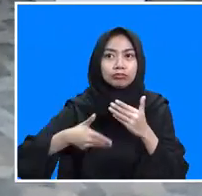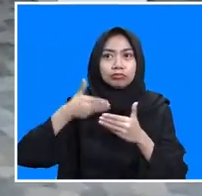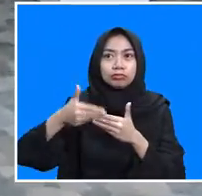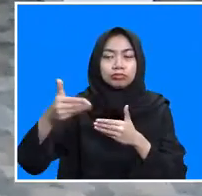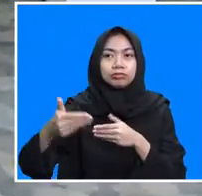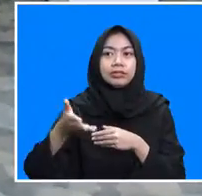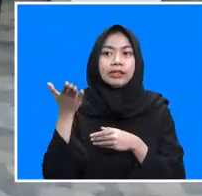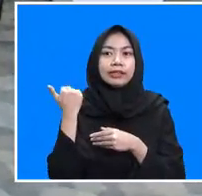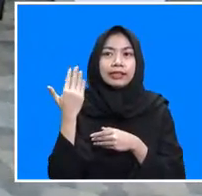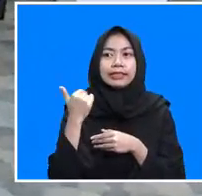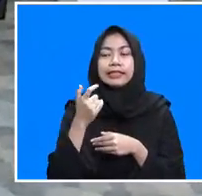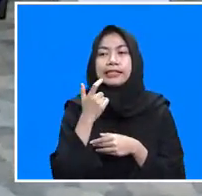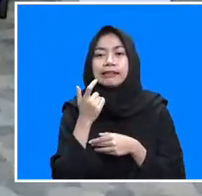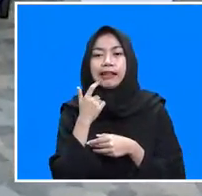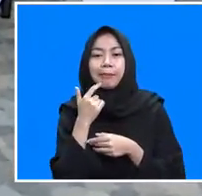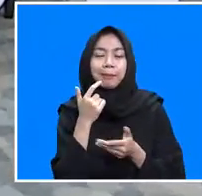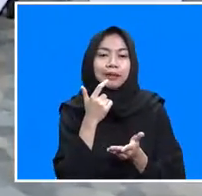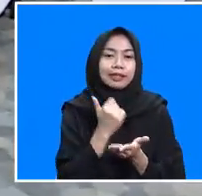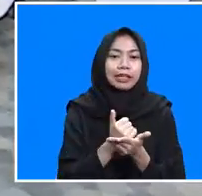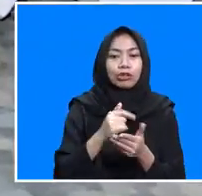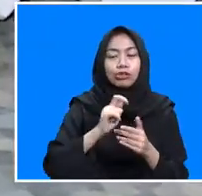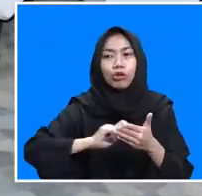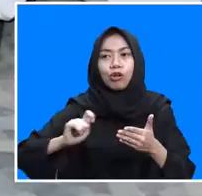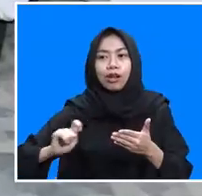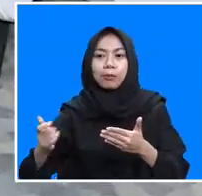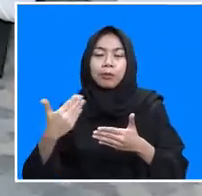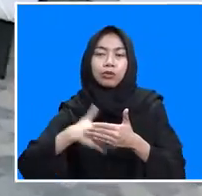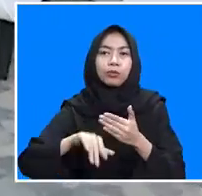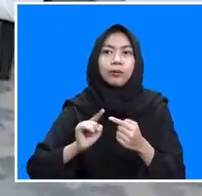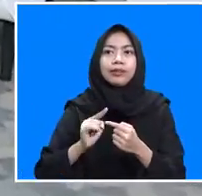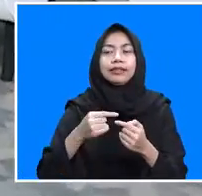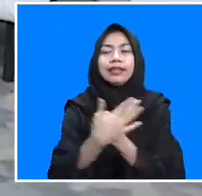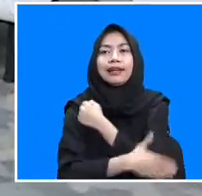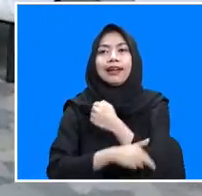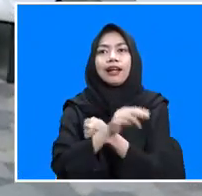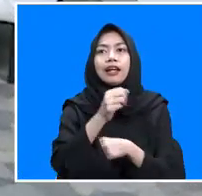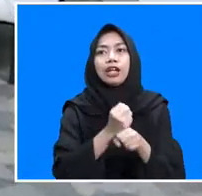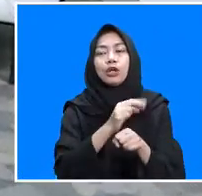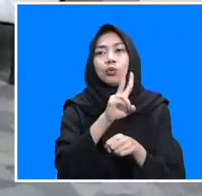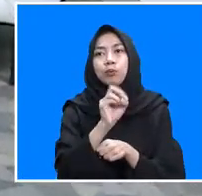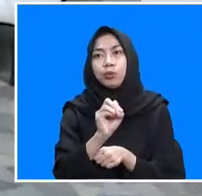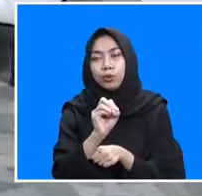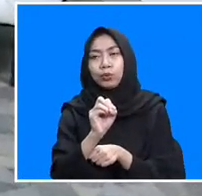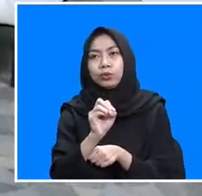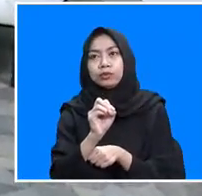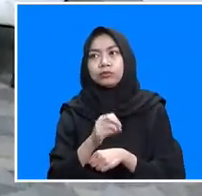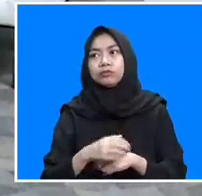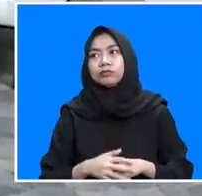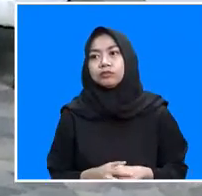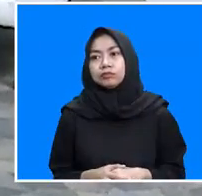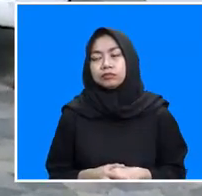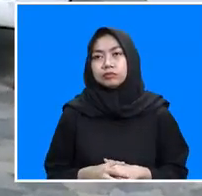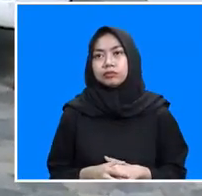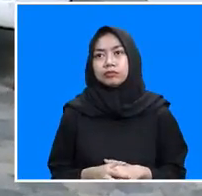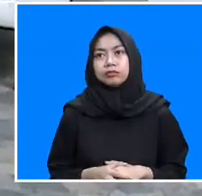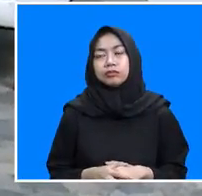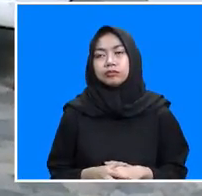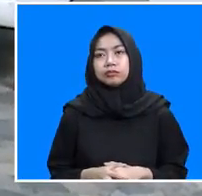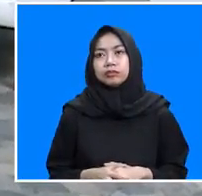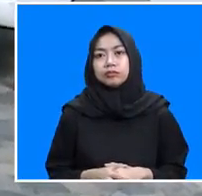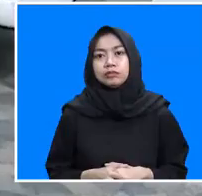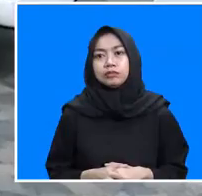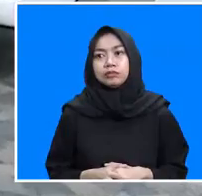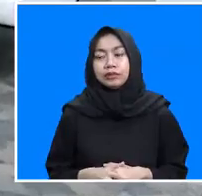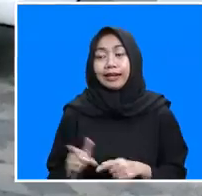of the importance of face-to-face learning in G20 countries. Mr. Han, let me go to you again. You mentioned